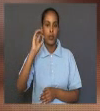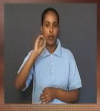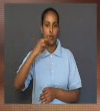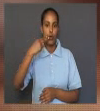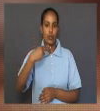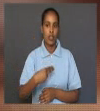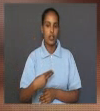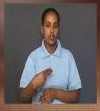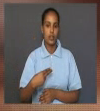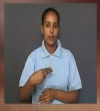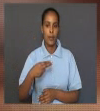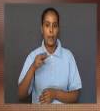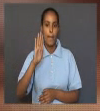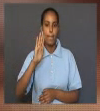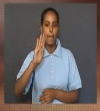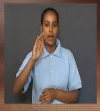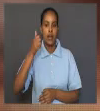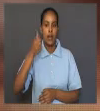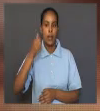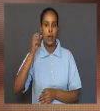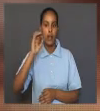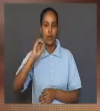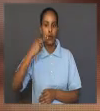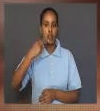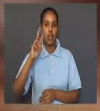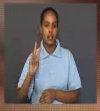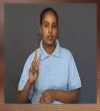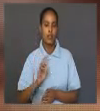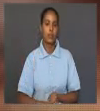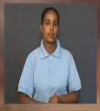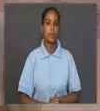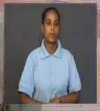potassium hydroxide, and barium hydroxide.